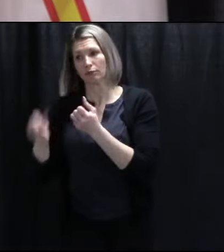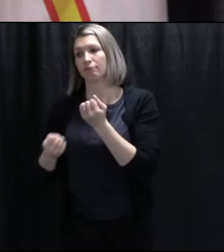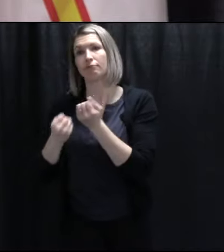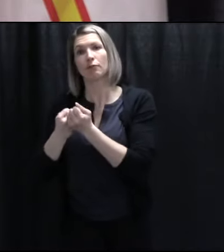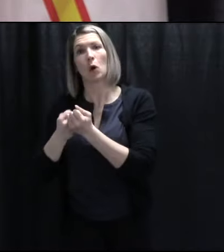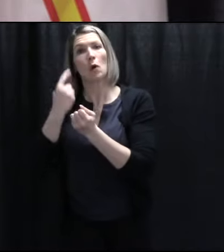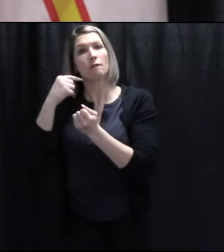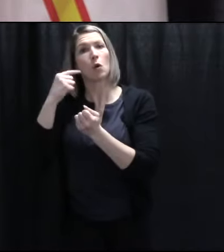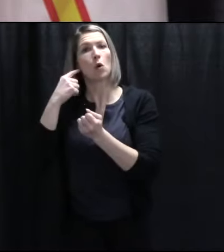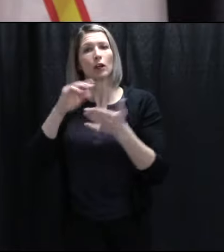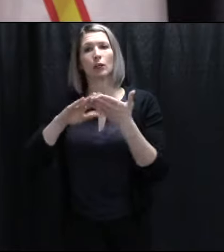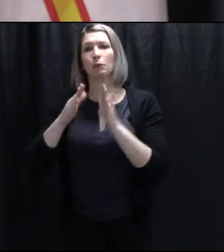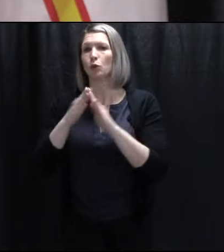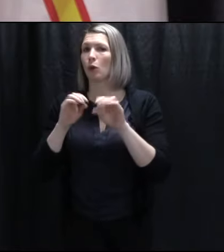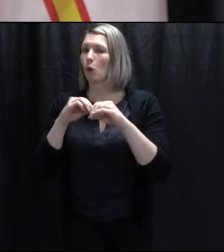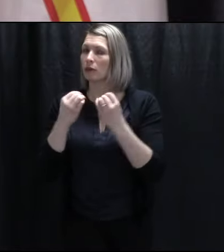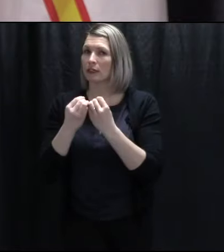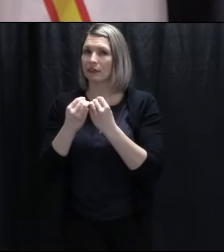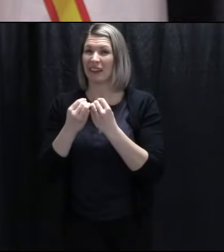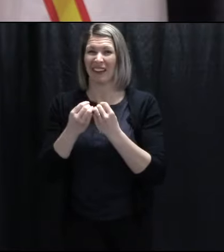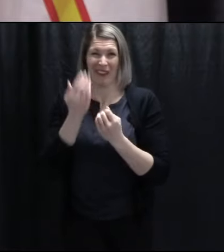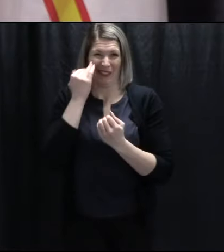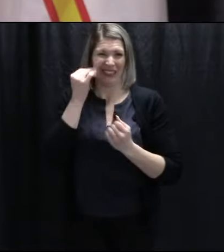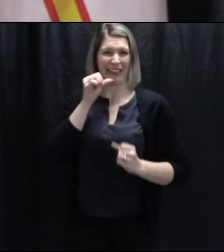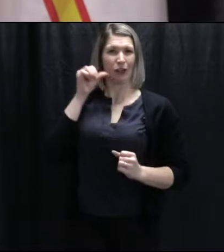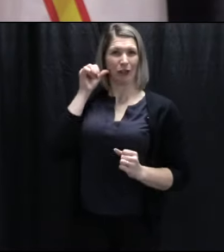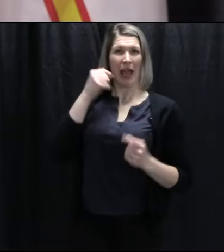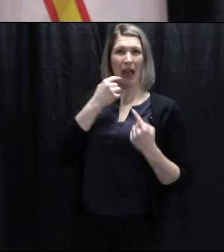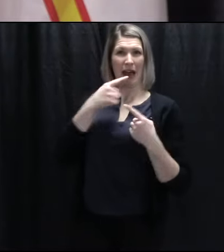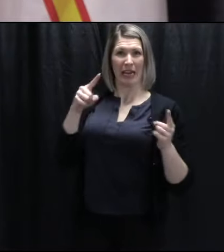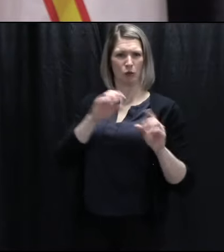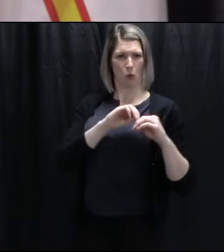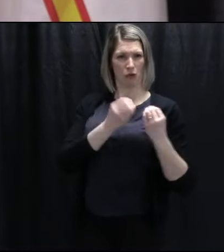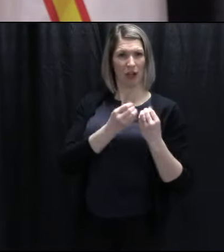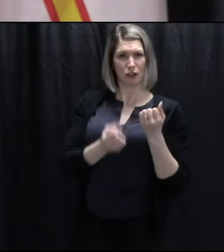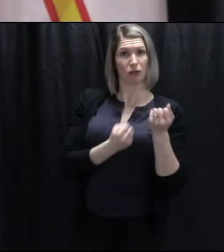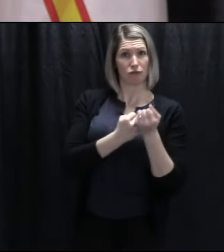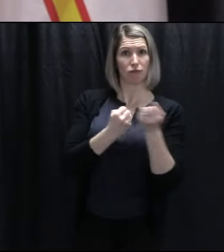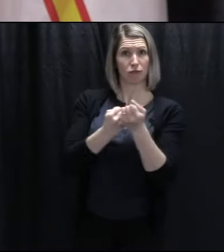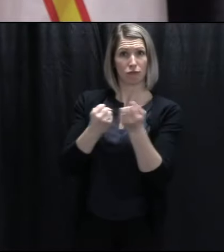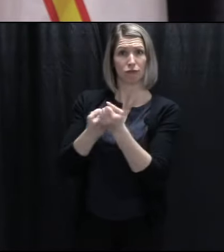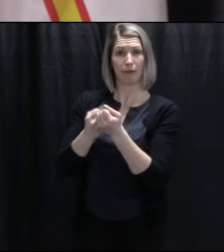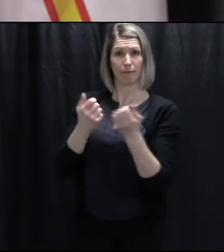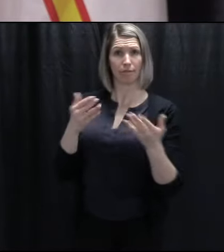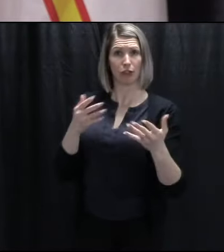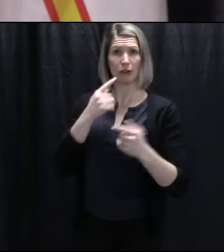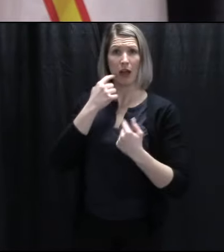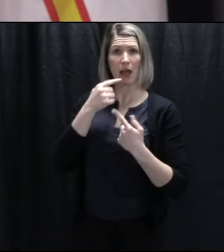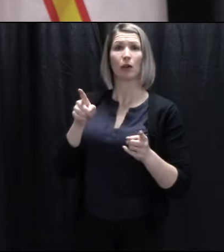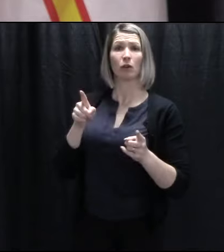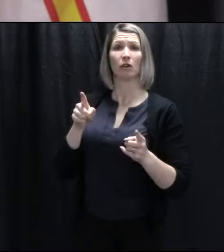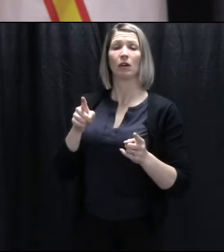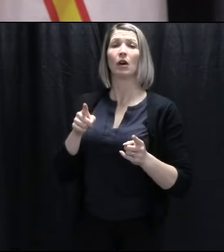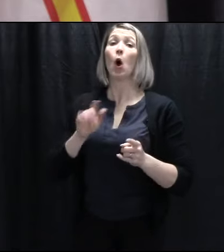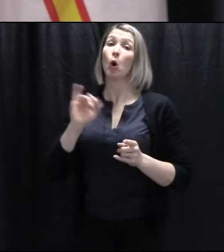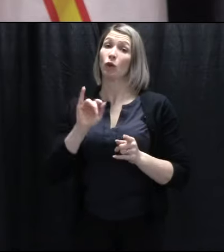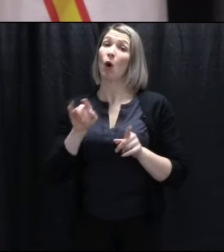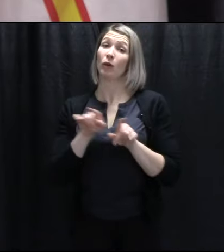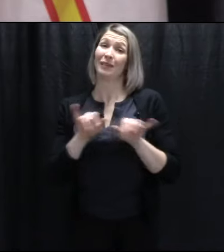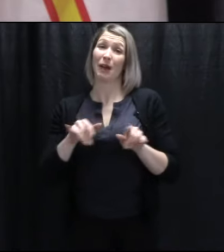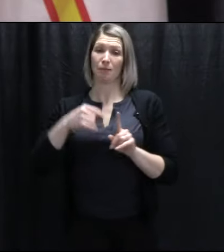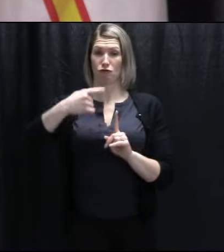community organizations. Just yesterday, changes that we're seeing today to support those that, that rent in our province right now. So